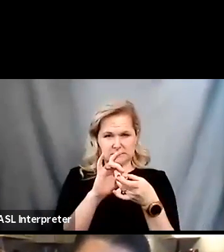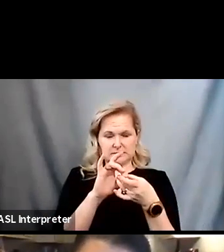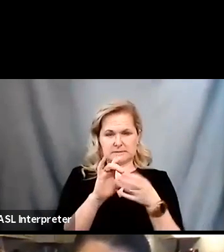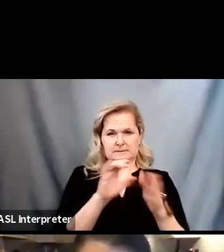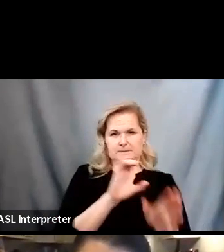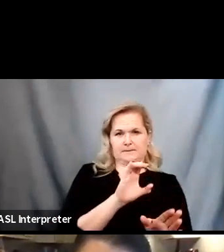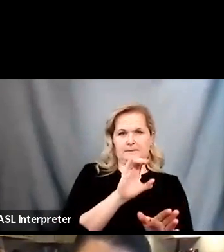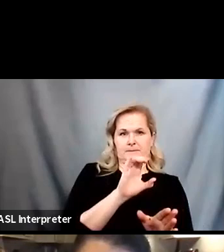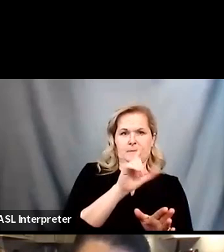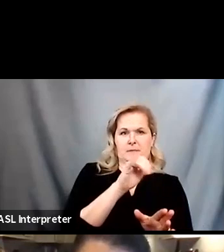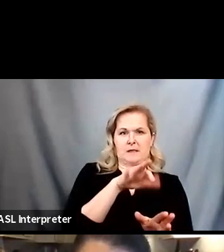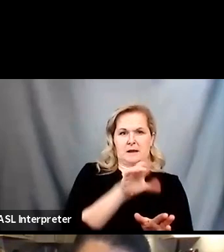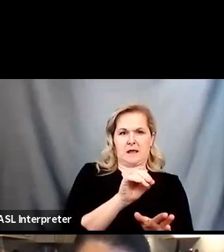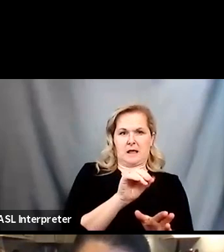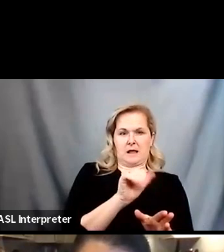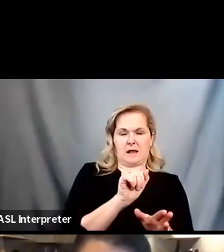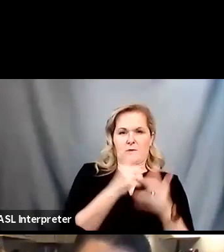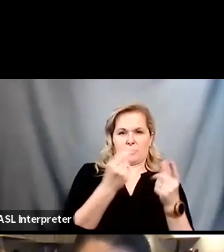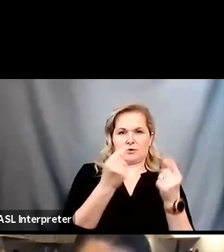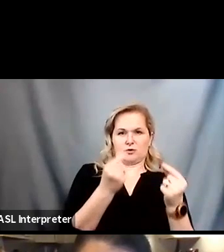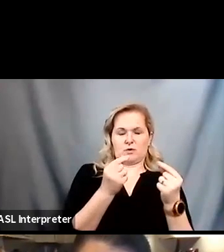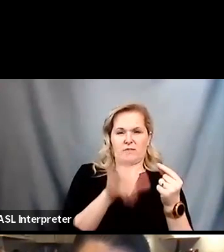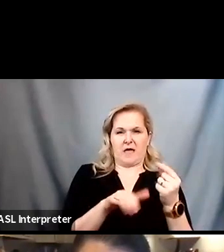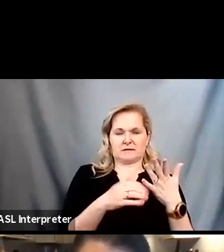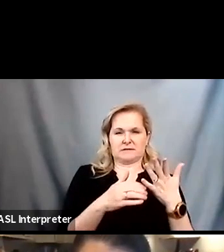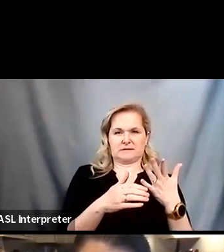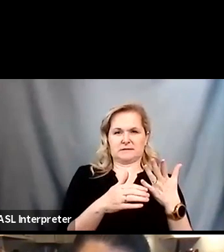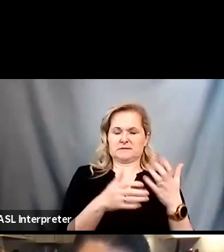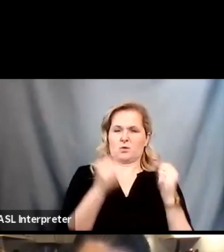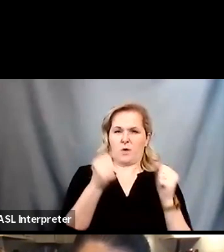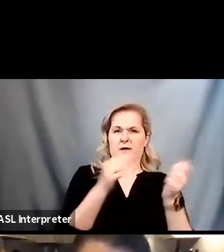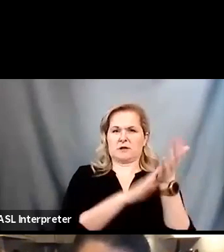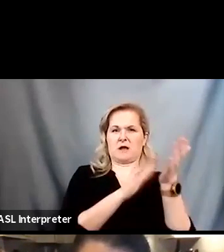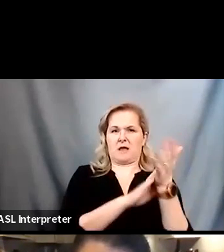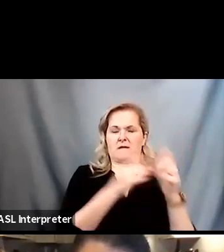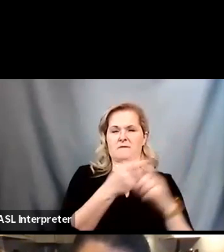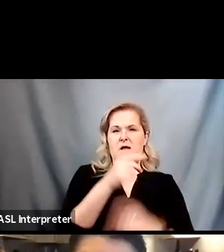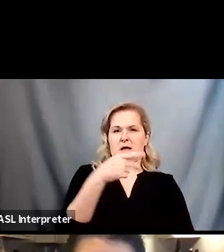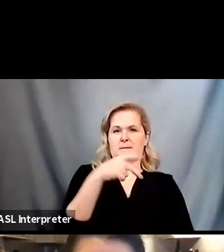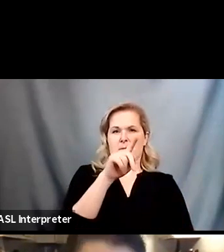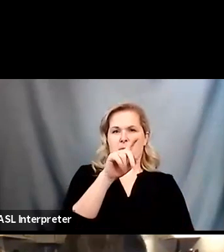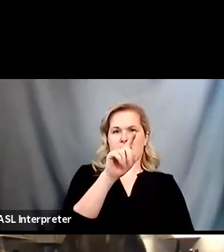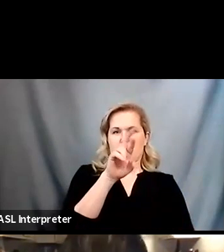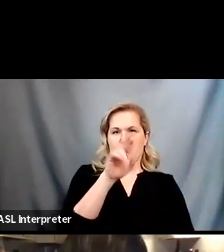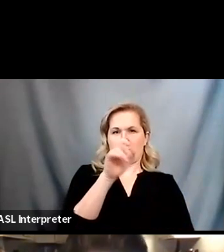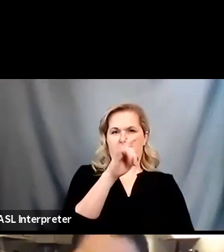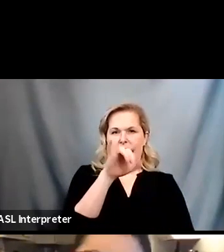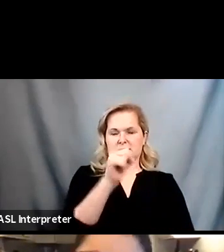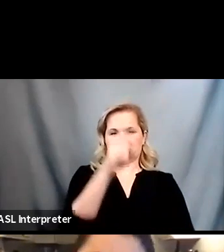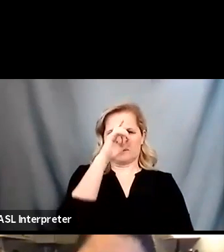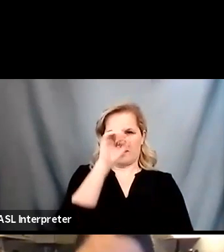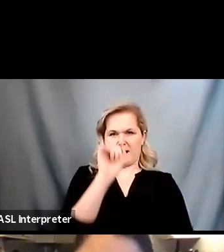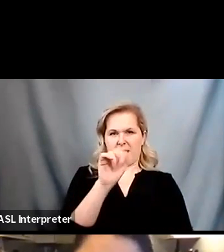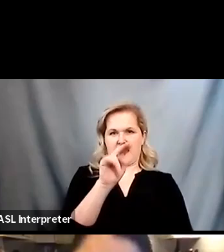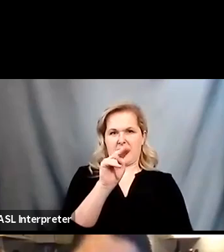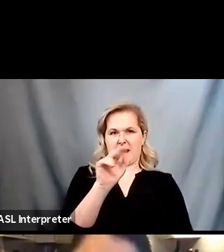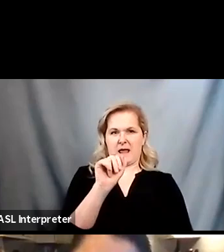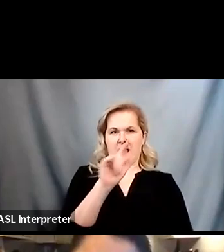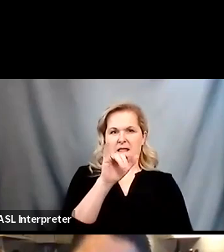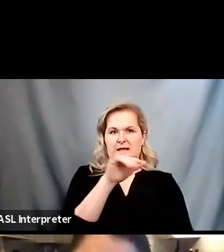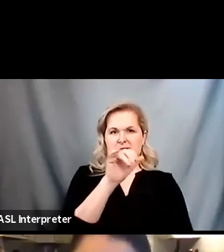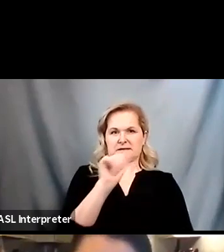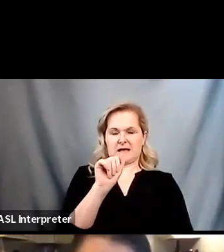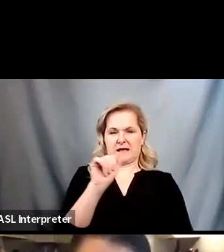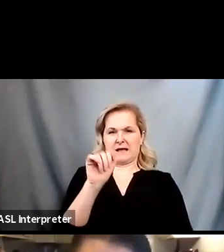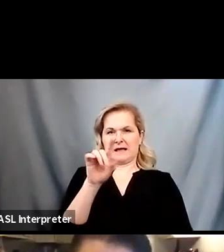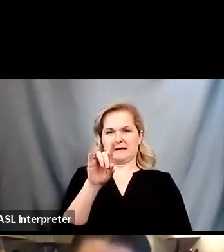This is Claudia. I want to do a quick shout out for a practice that I learned from Annalisa Diaz of many different organizations,